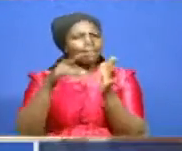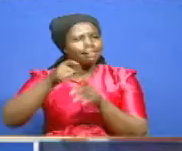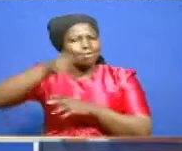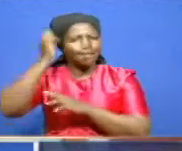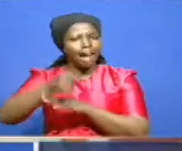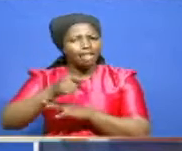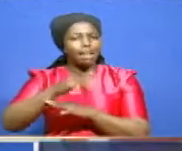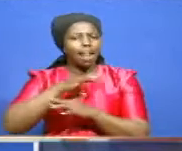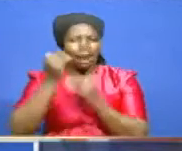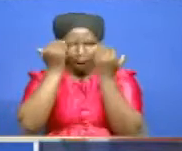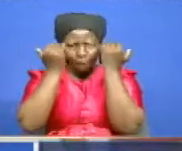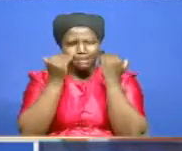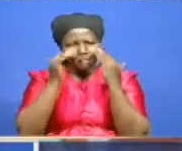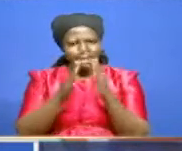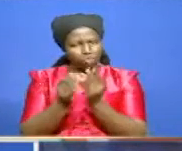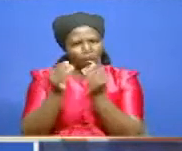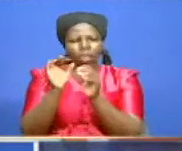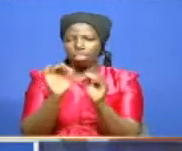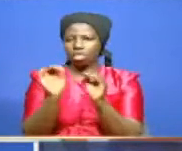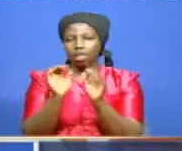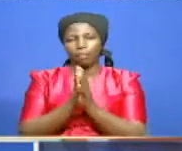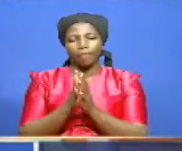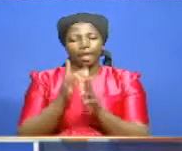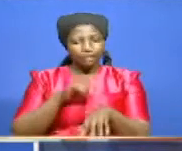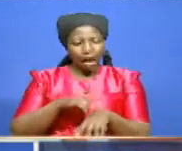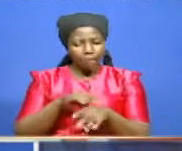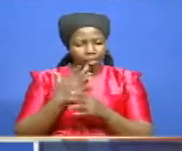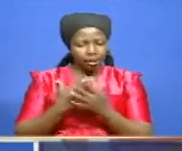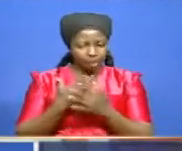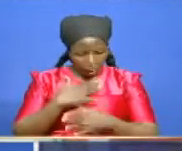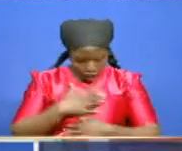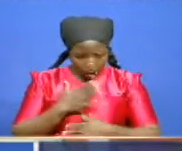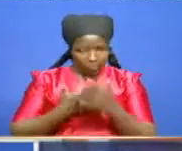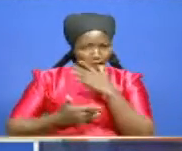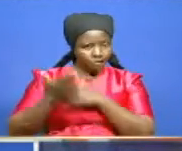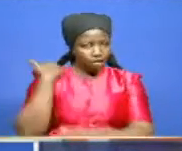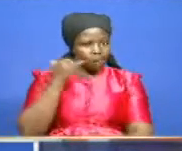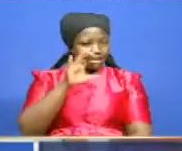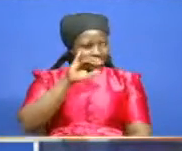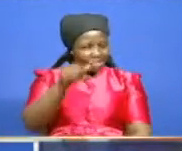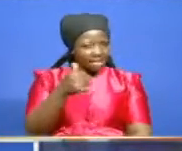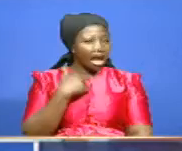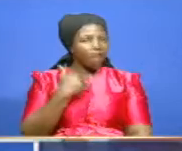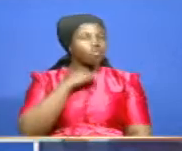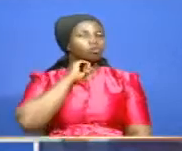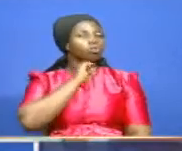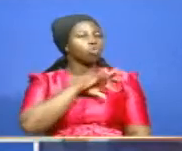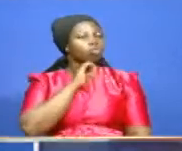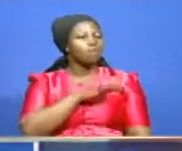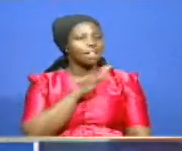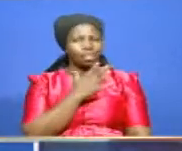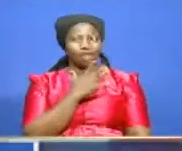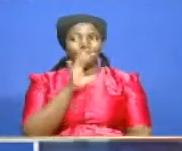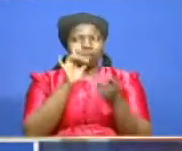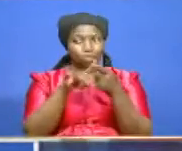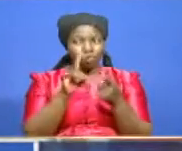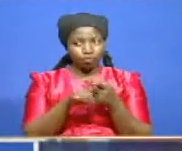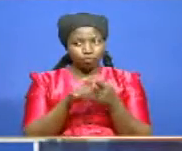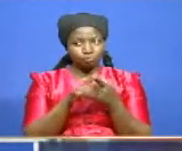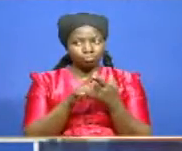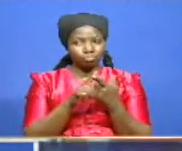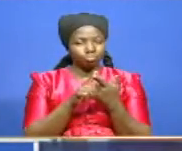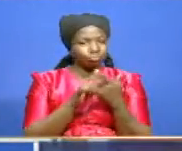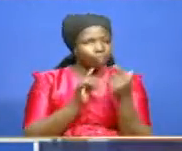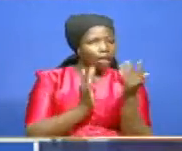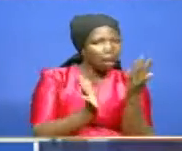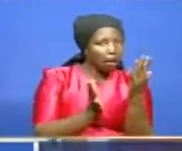magistrates. When the Honorable former Chief Justice, who had complaints to make to the President or to